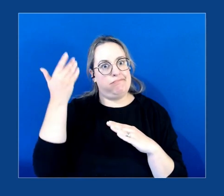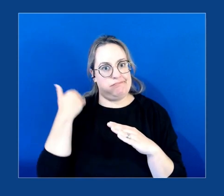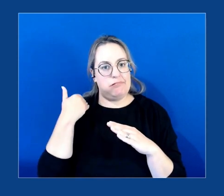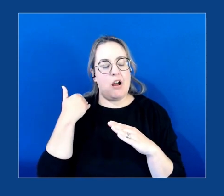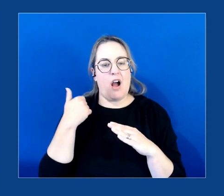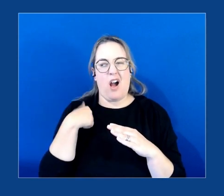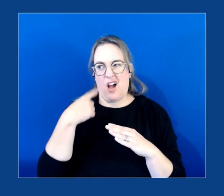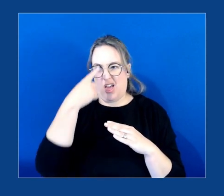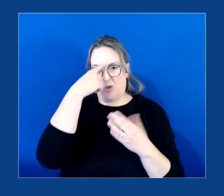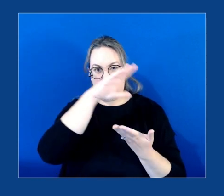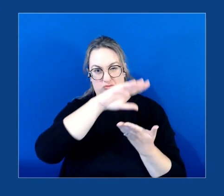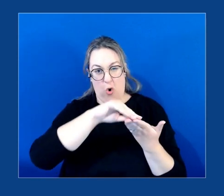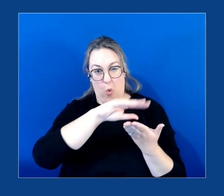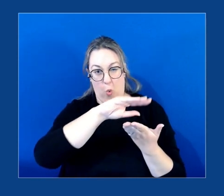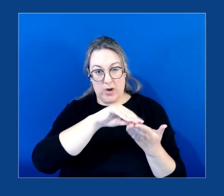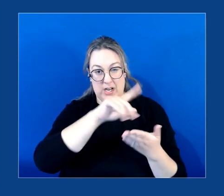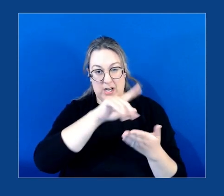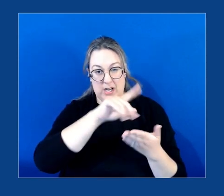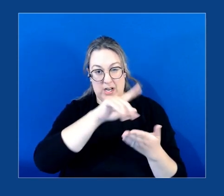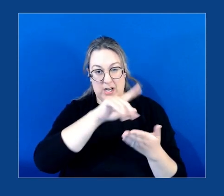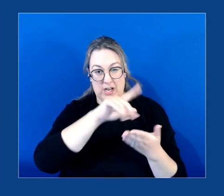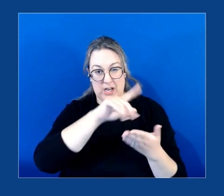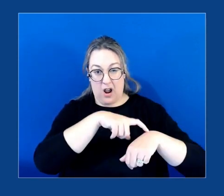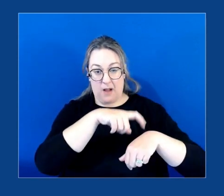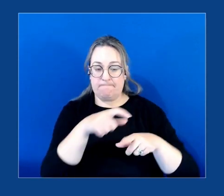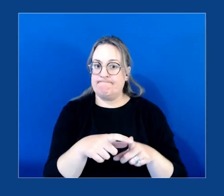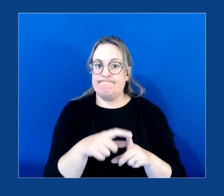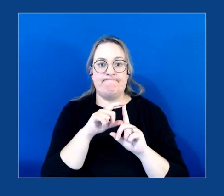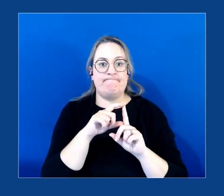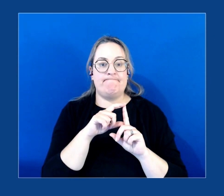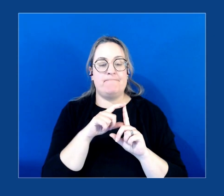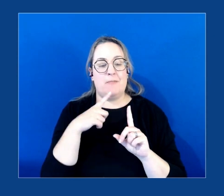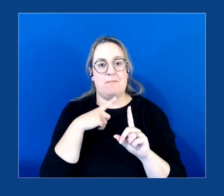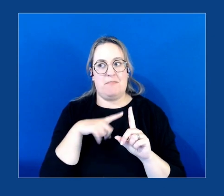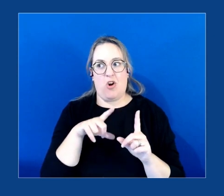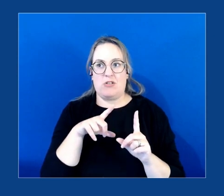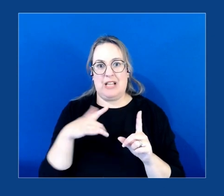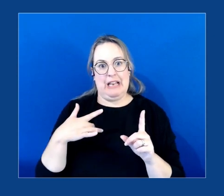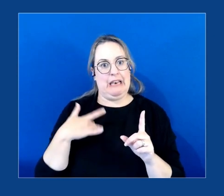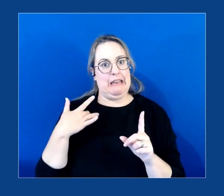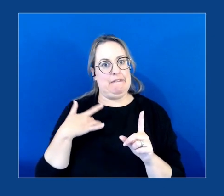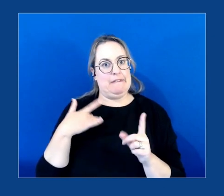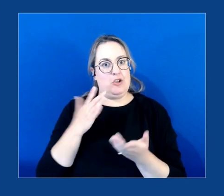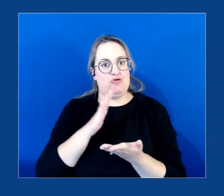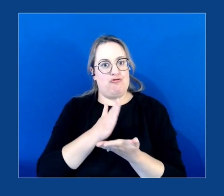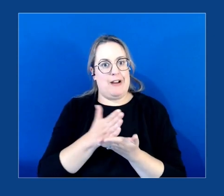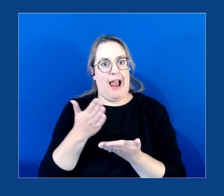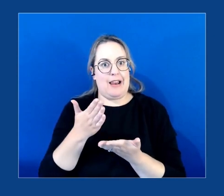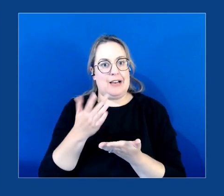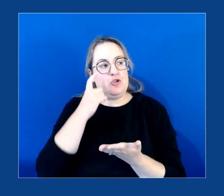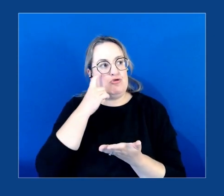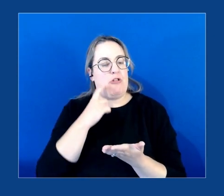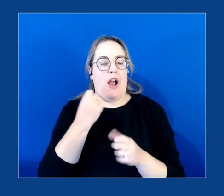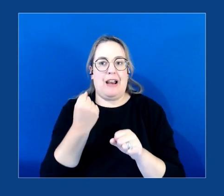of recording and documentation in the context of the lived realities of Junba custodians trying to keep Junba and